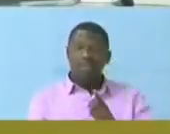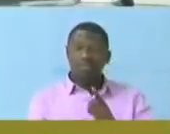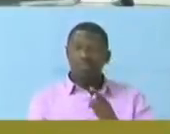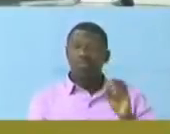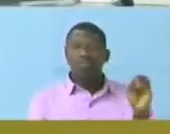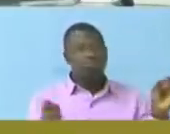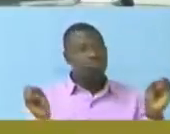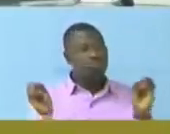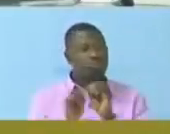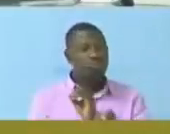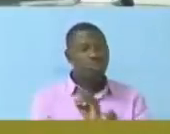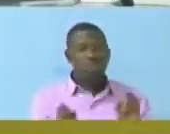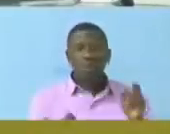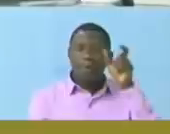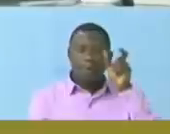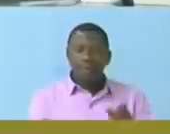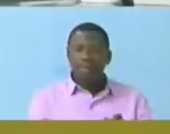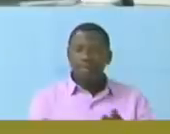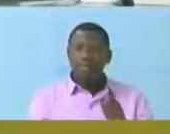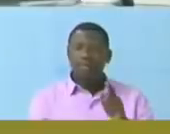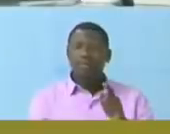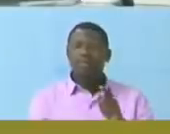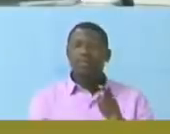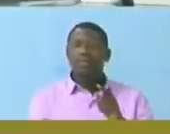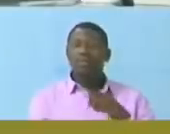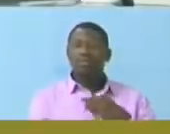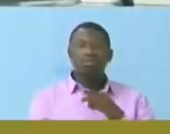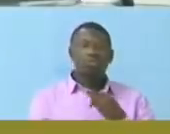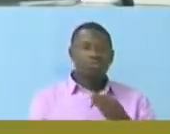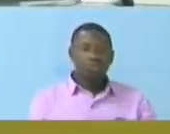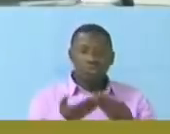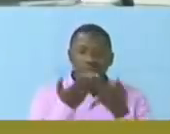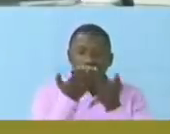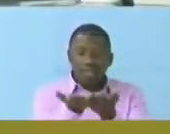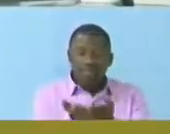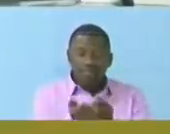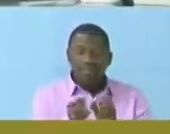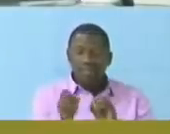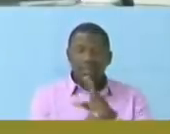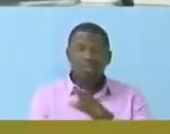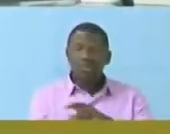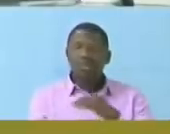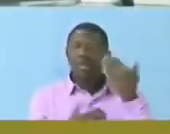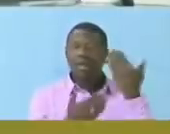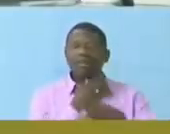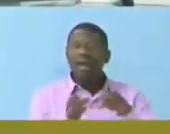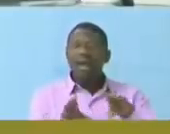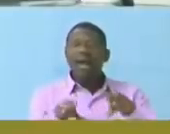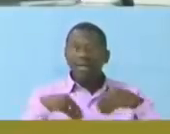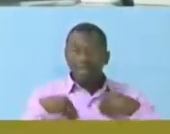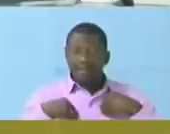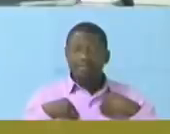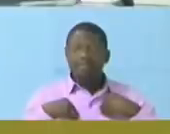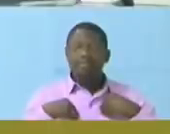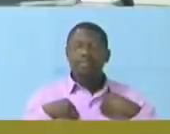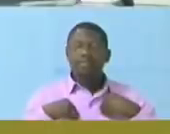should give instructions or they should not accept any instruction from